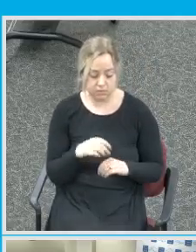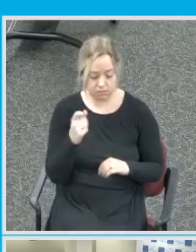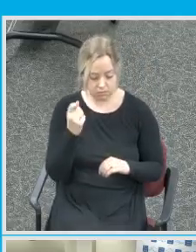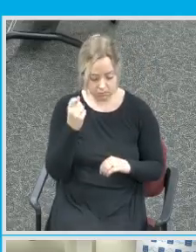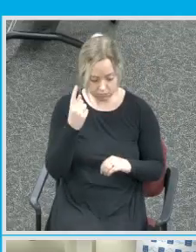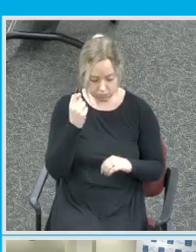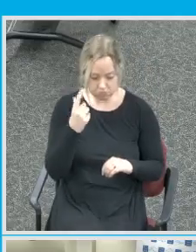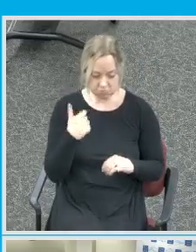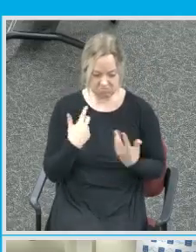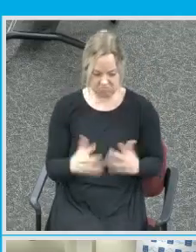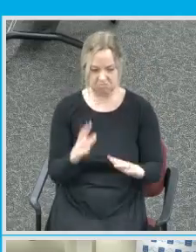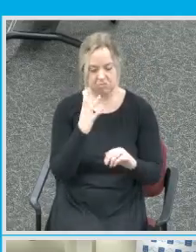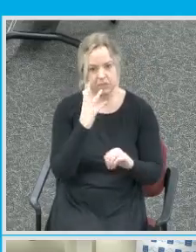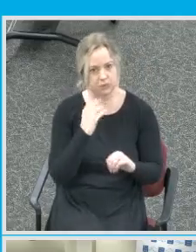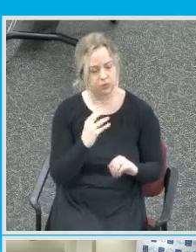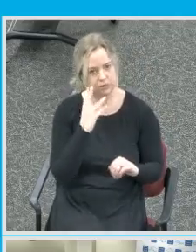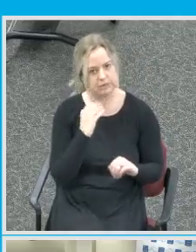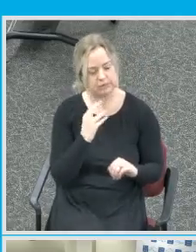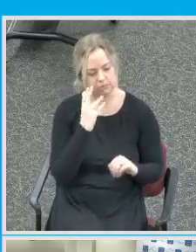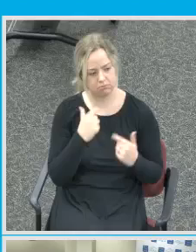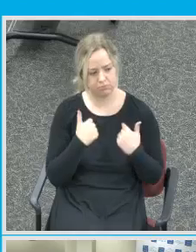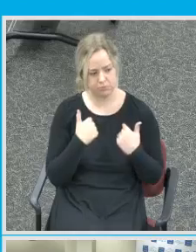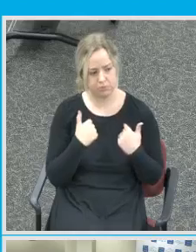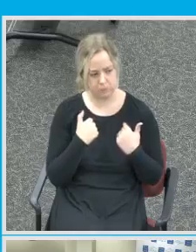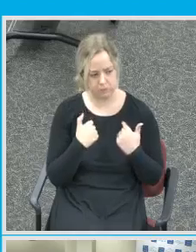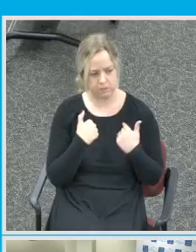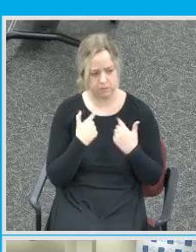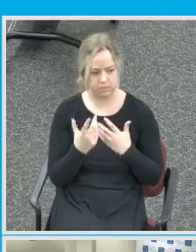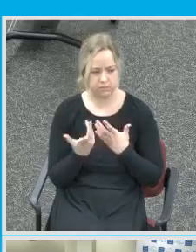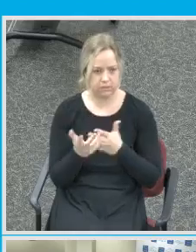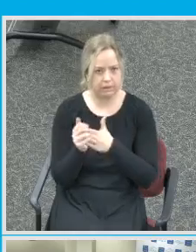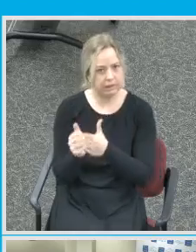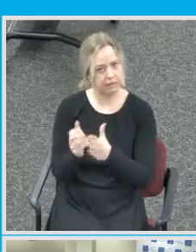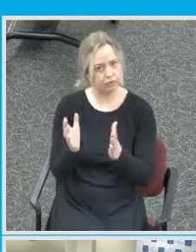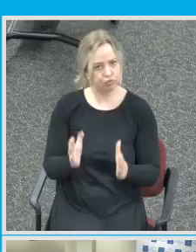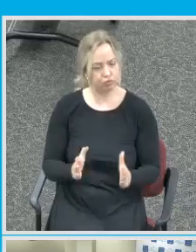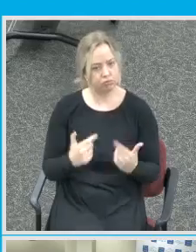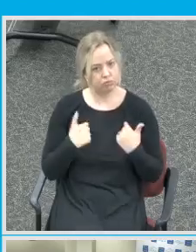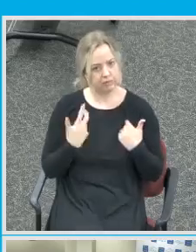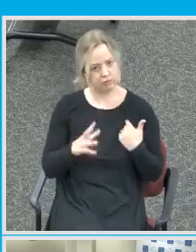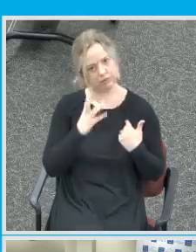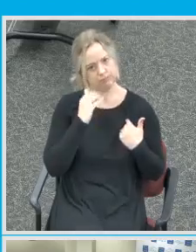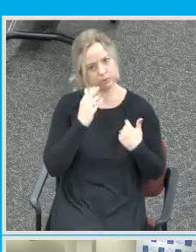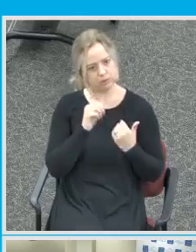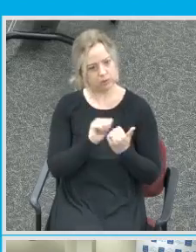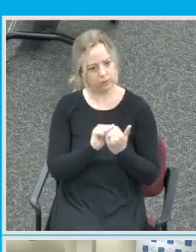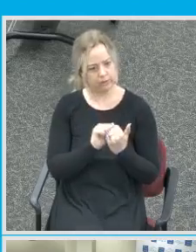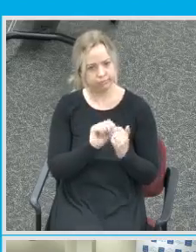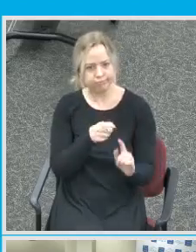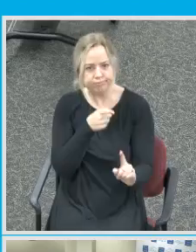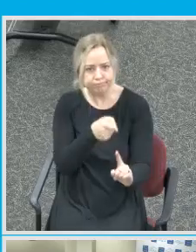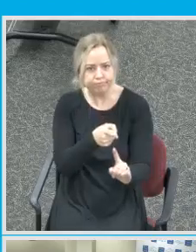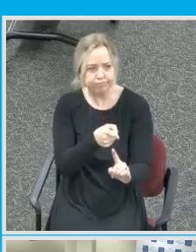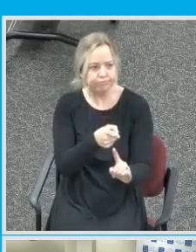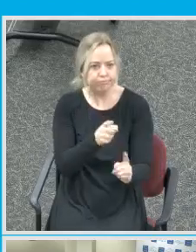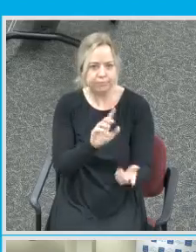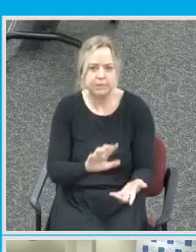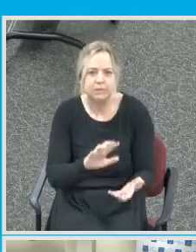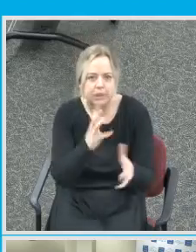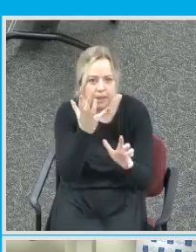had experience as a leader in disaster response for the nation, first of all, I